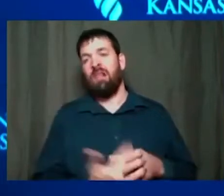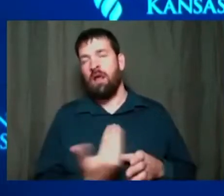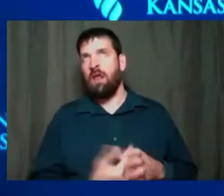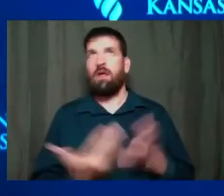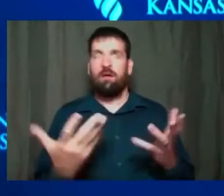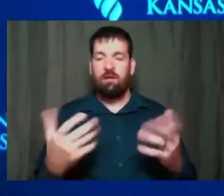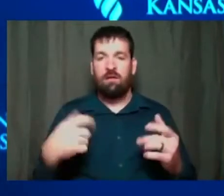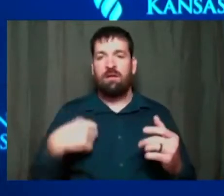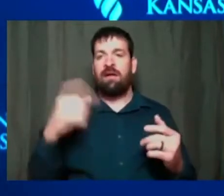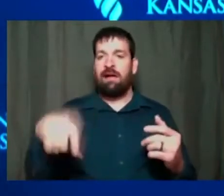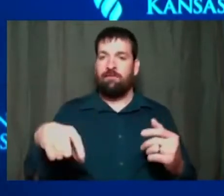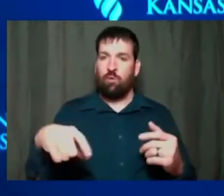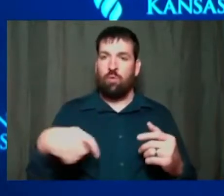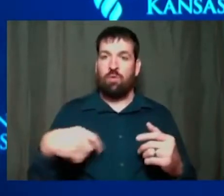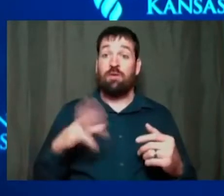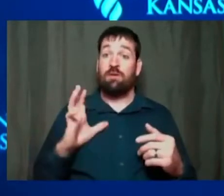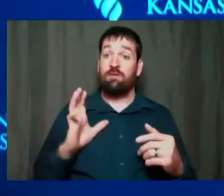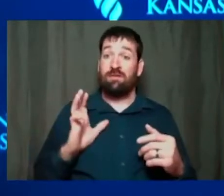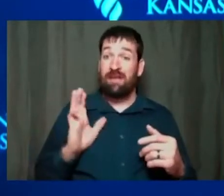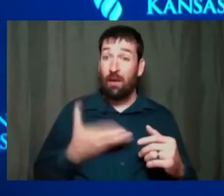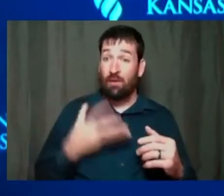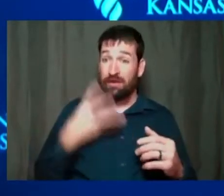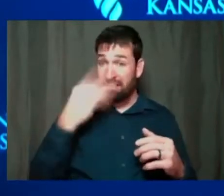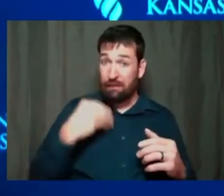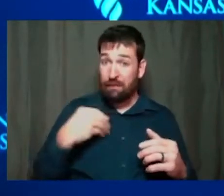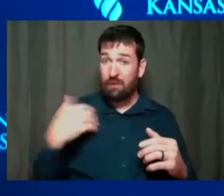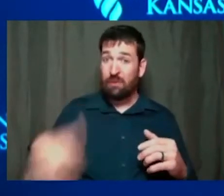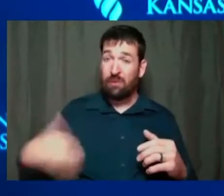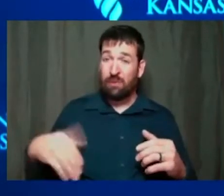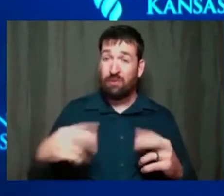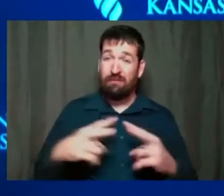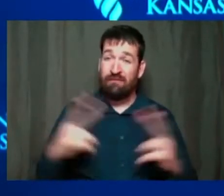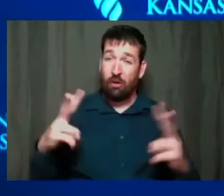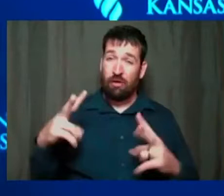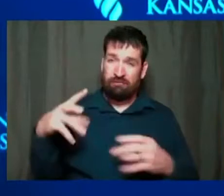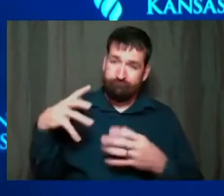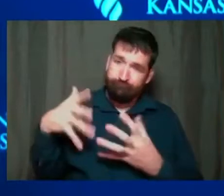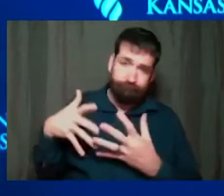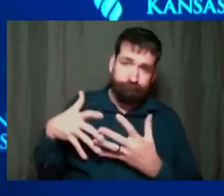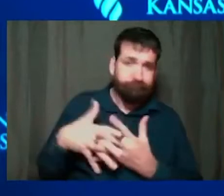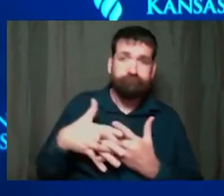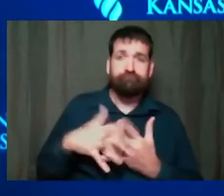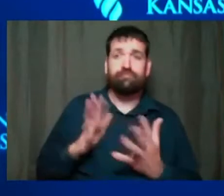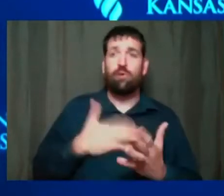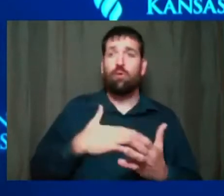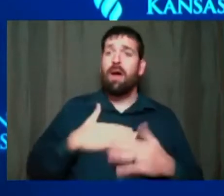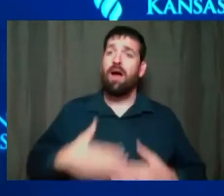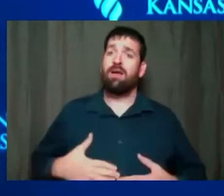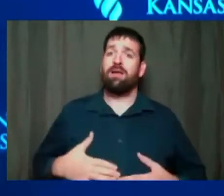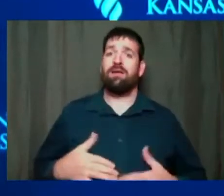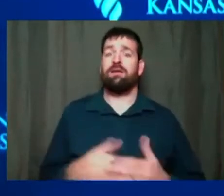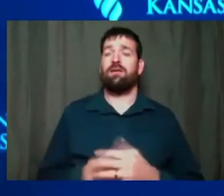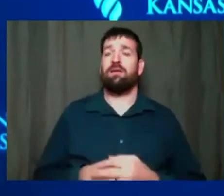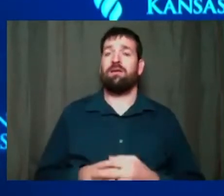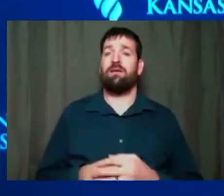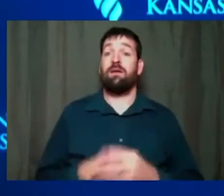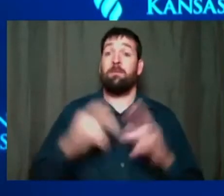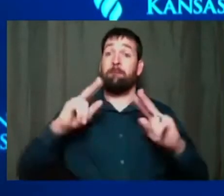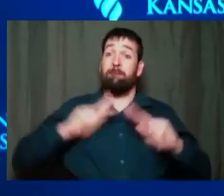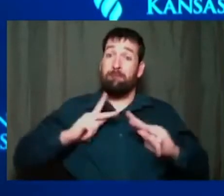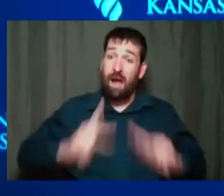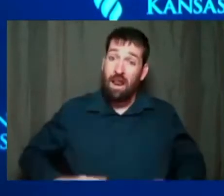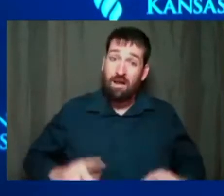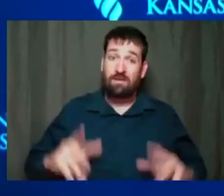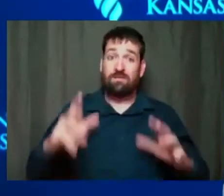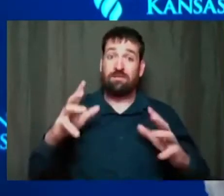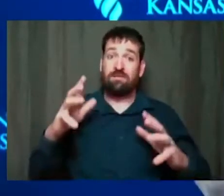actually sleep is really meant, it's very biologic. It's when your body physiologically and biologically needs that time